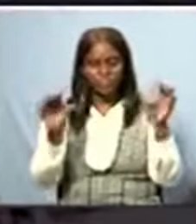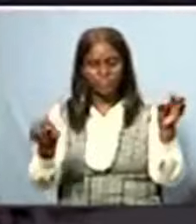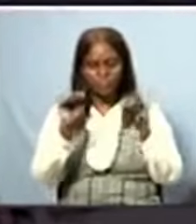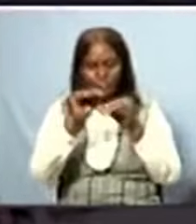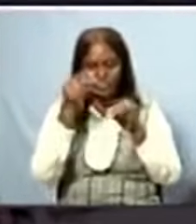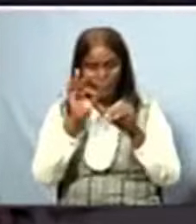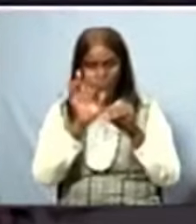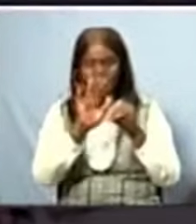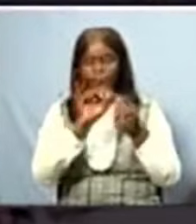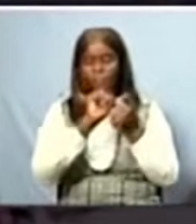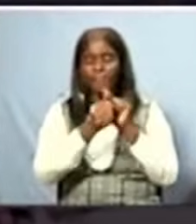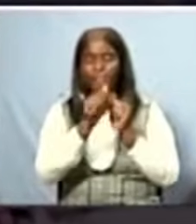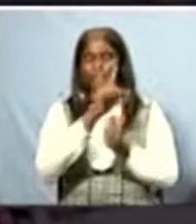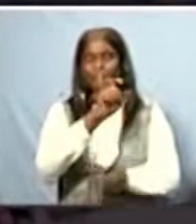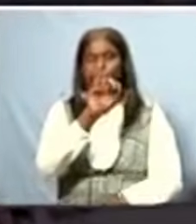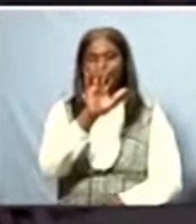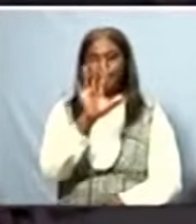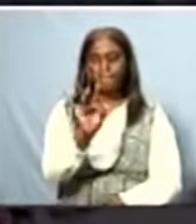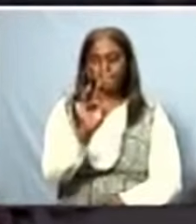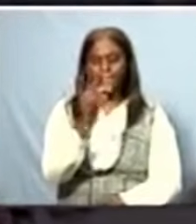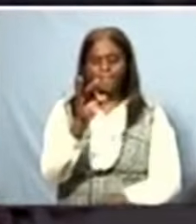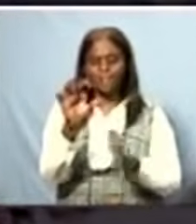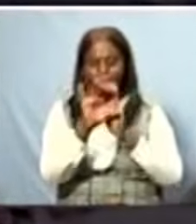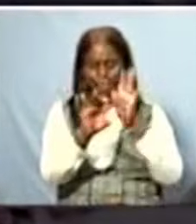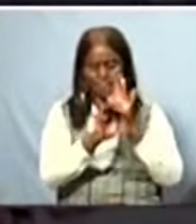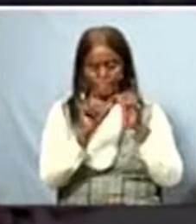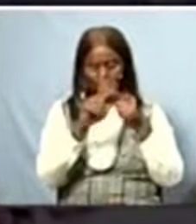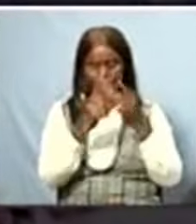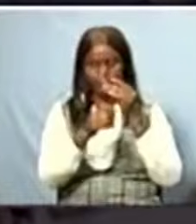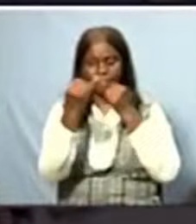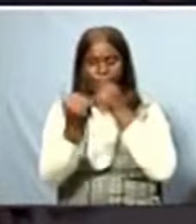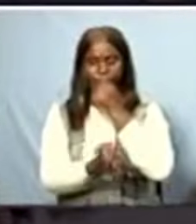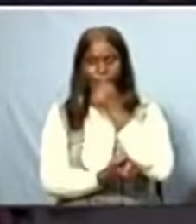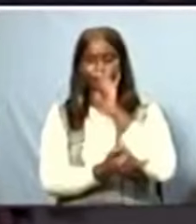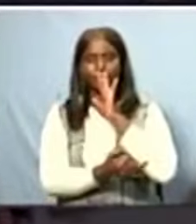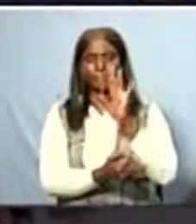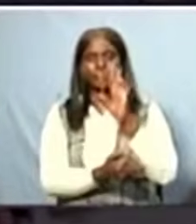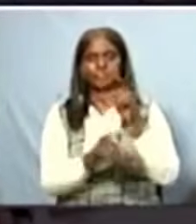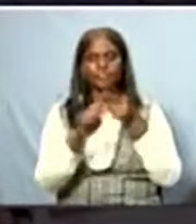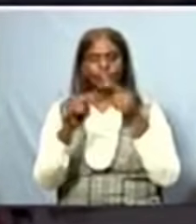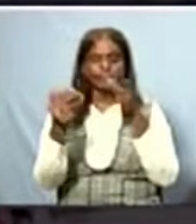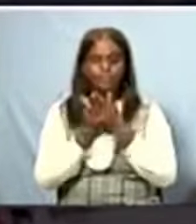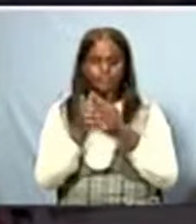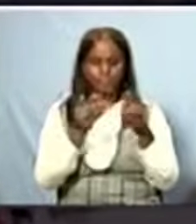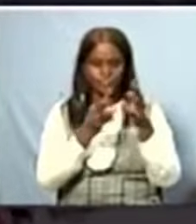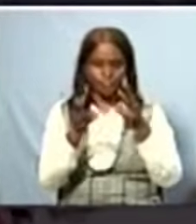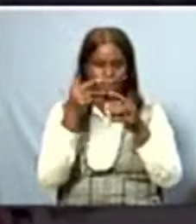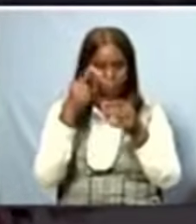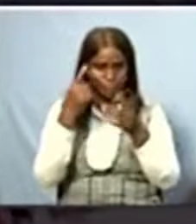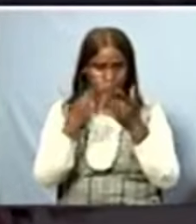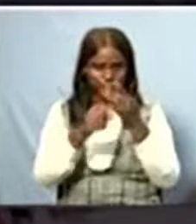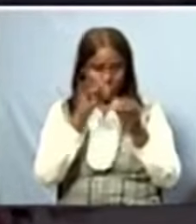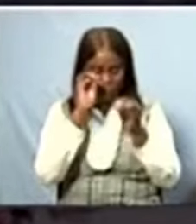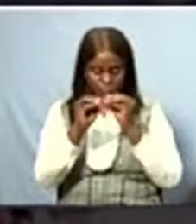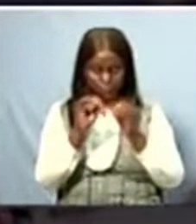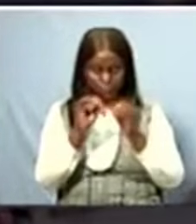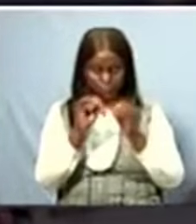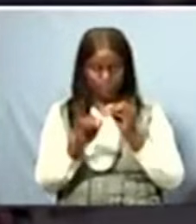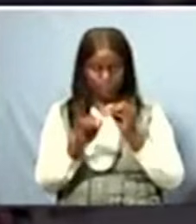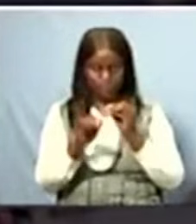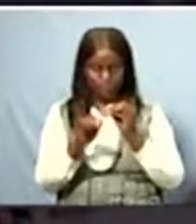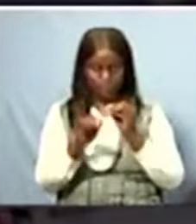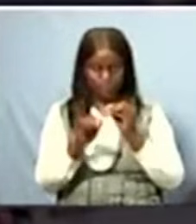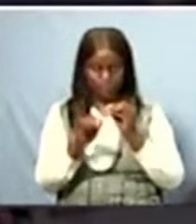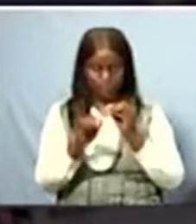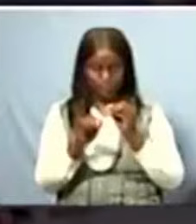and replacement of Article 158 of the Constitution in order to introduce a new mechanism for filling vacancies